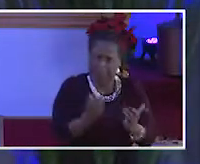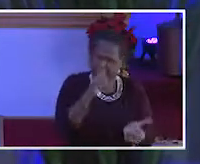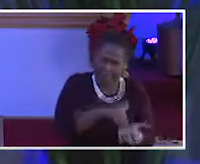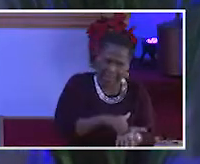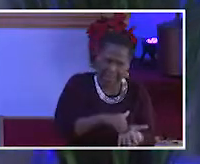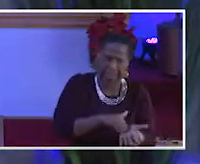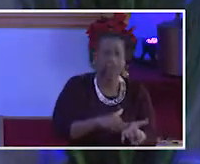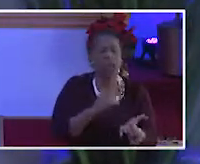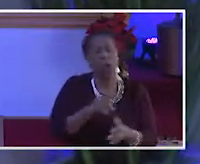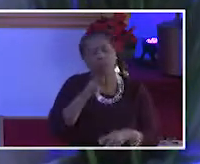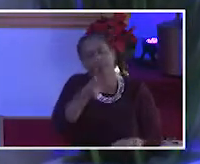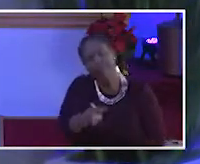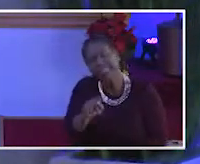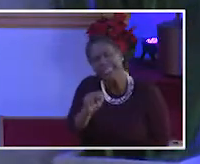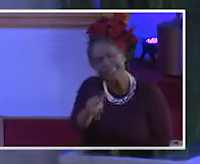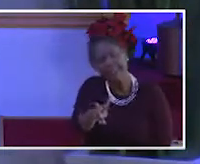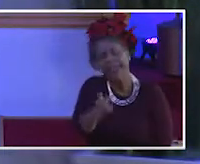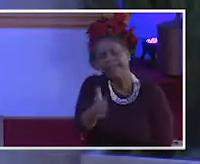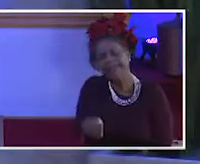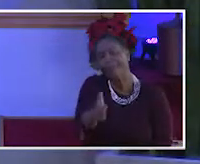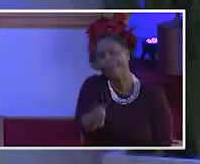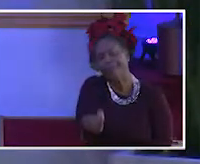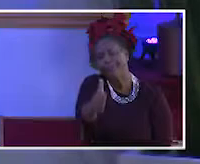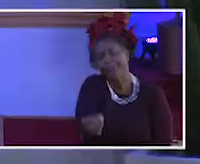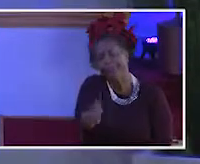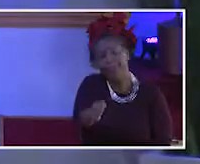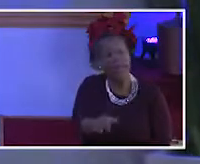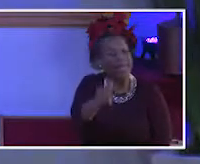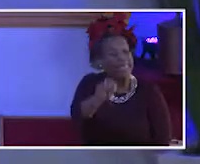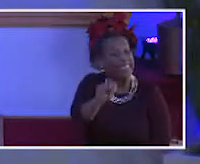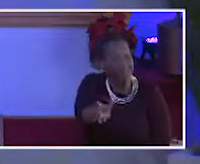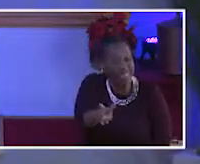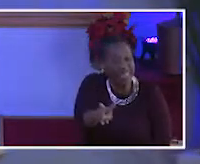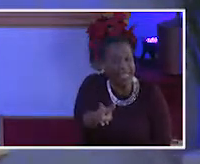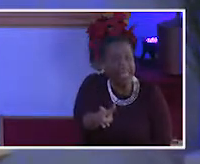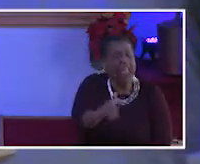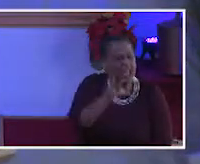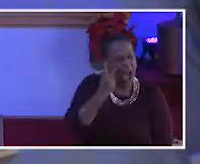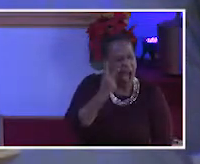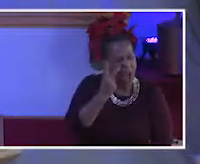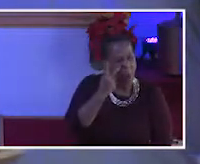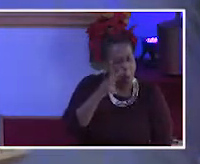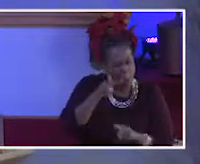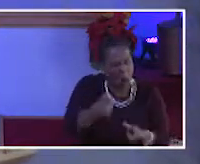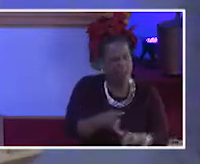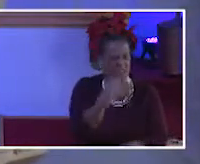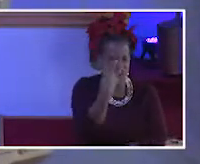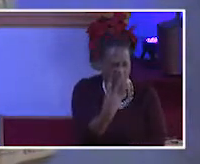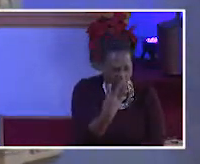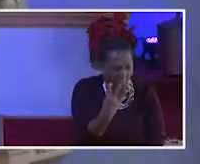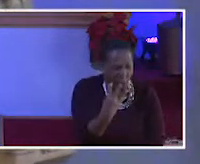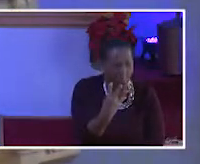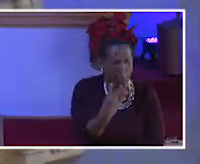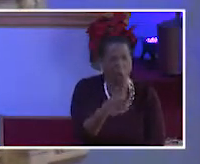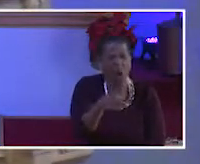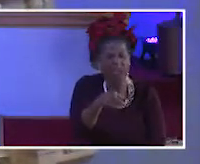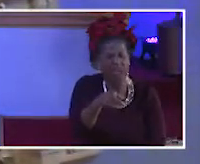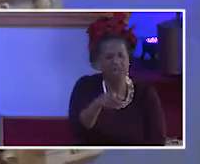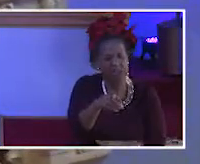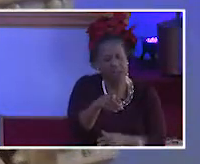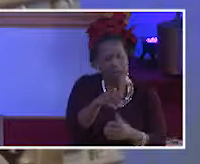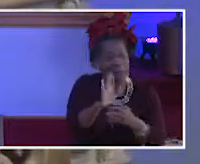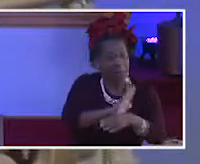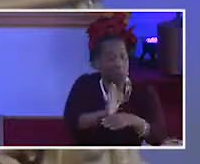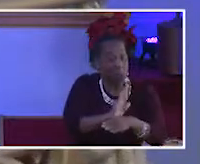channel surfing, and I watched 4 consecutive episodes of the original Roots.